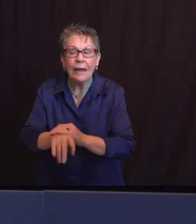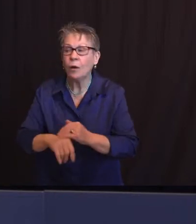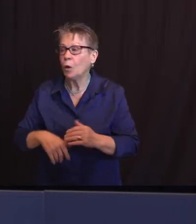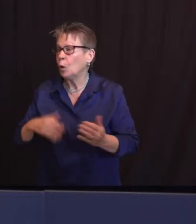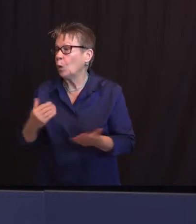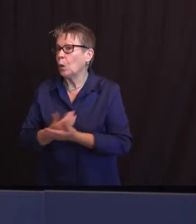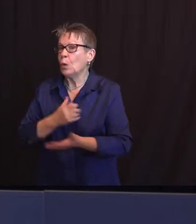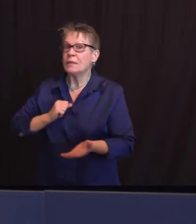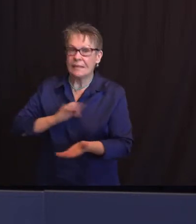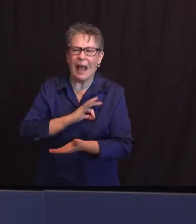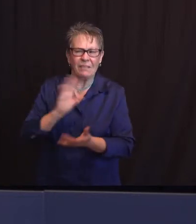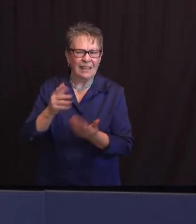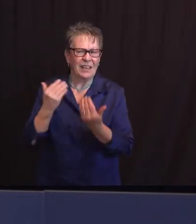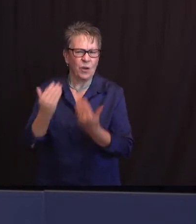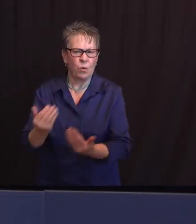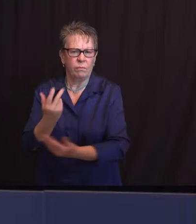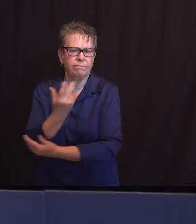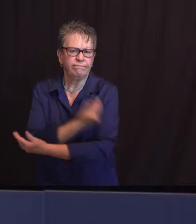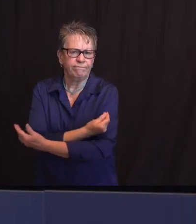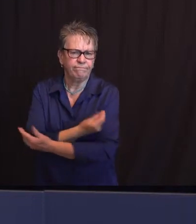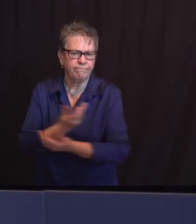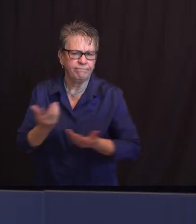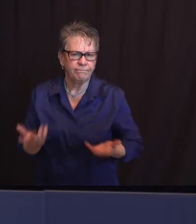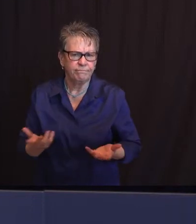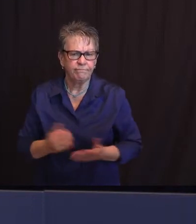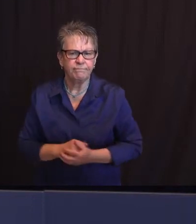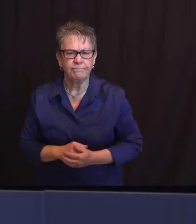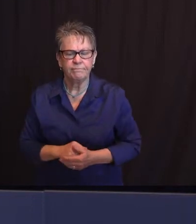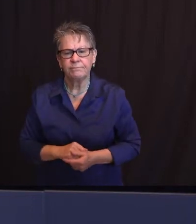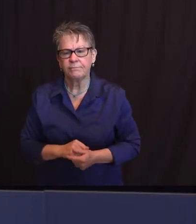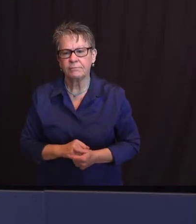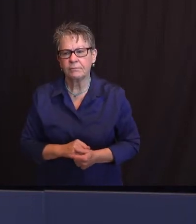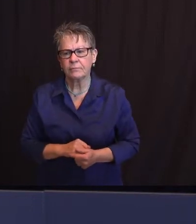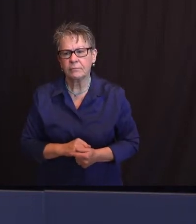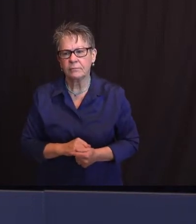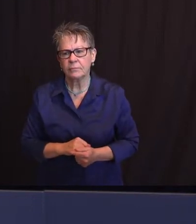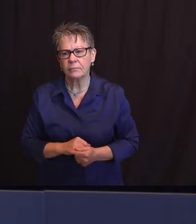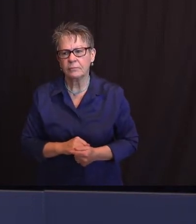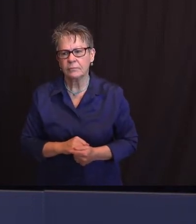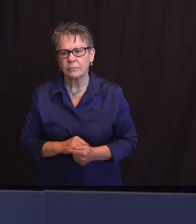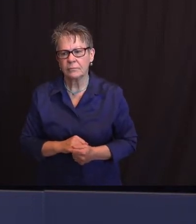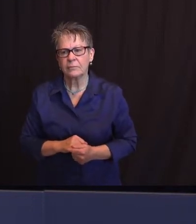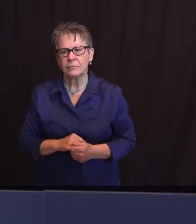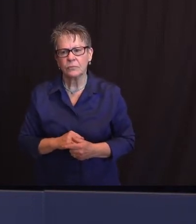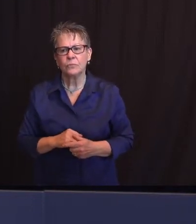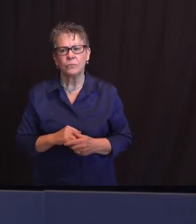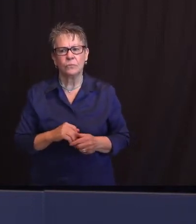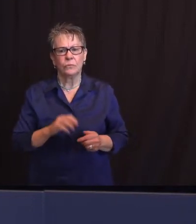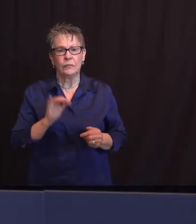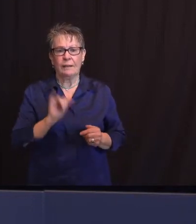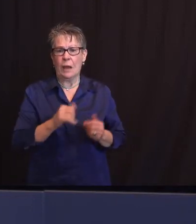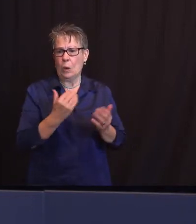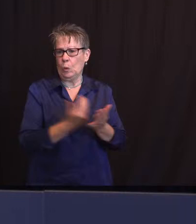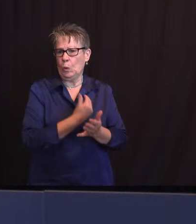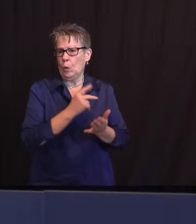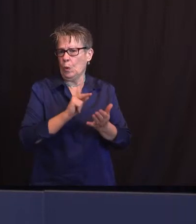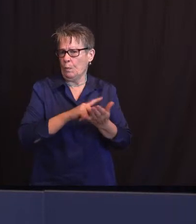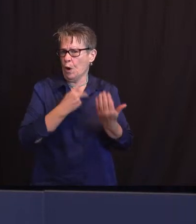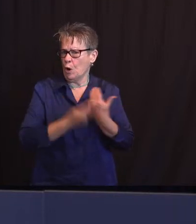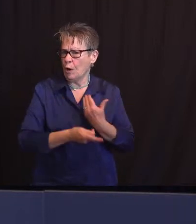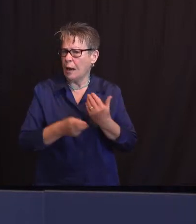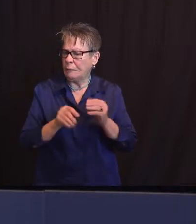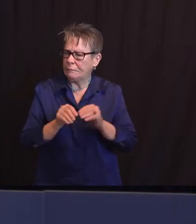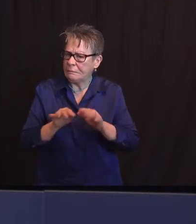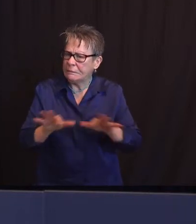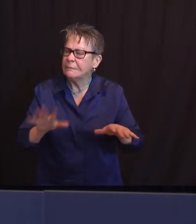receive vaccine over the coming weeks. As the program rolls out, we ask for your patience as the pharmacies in the program